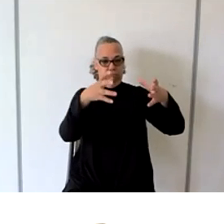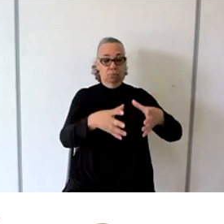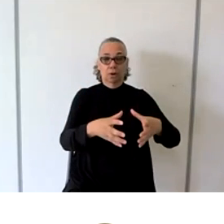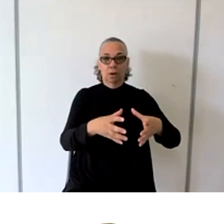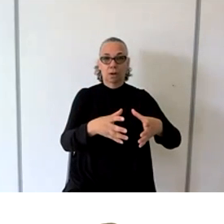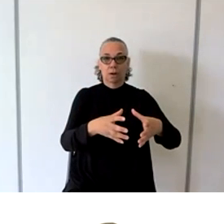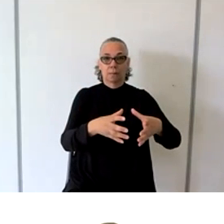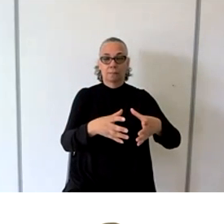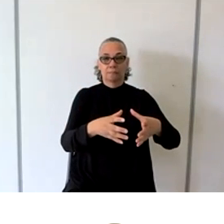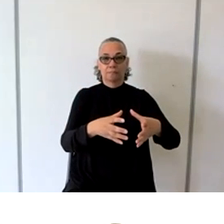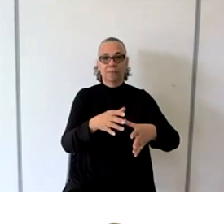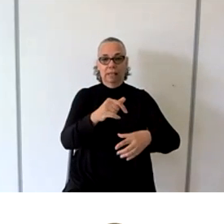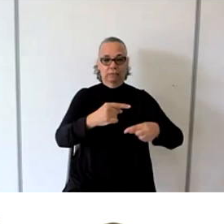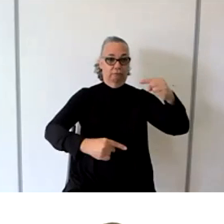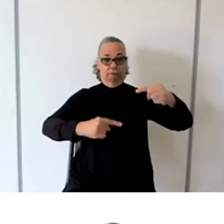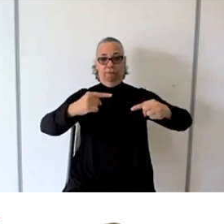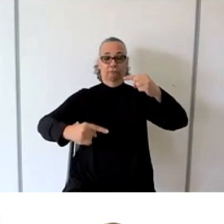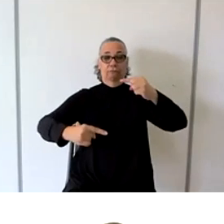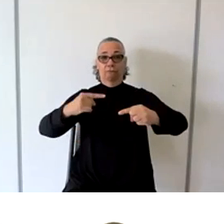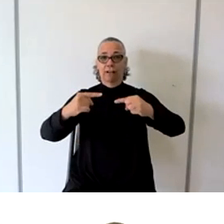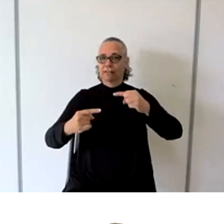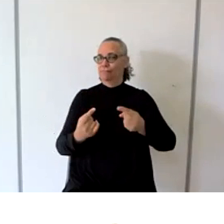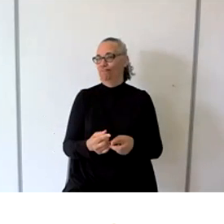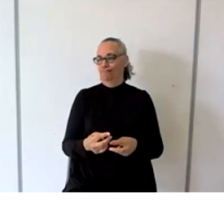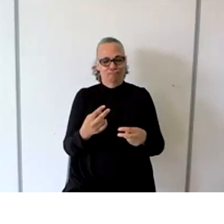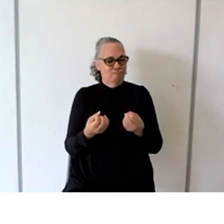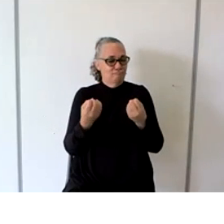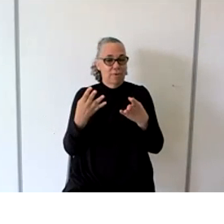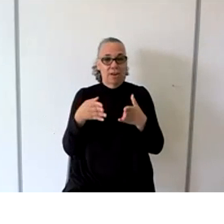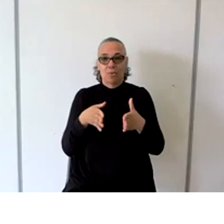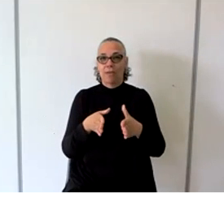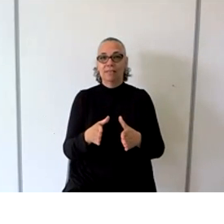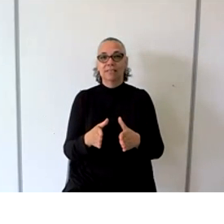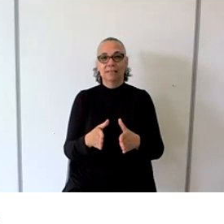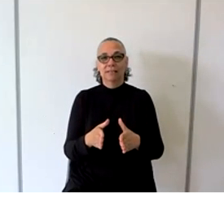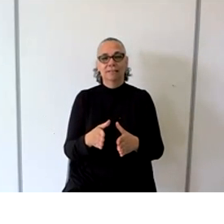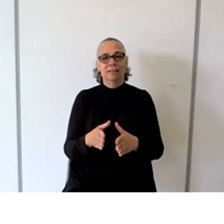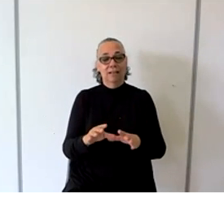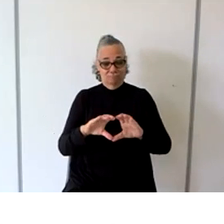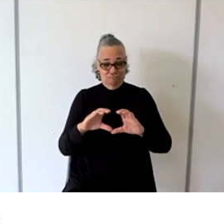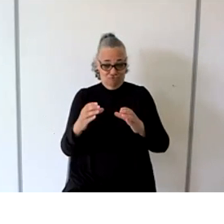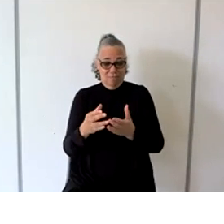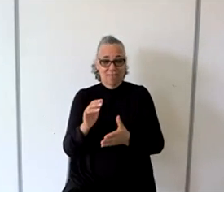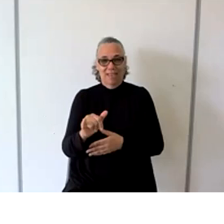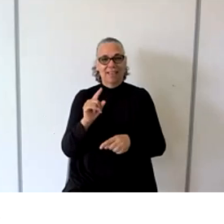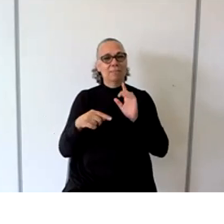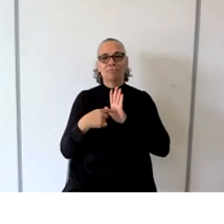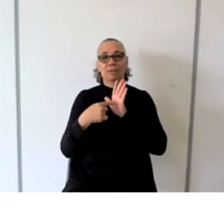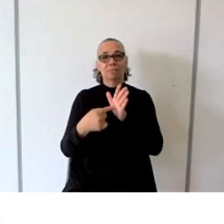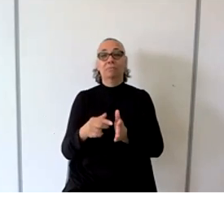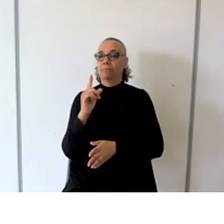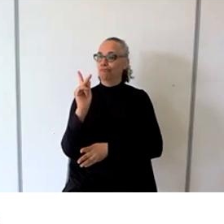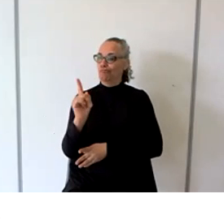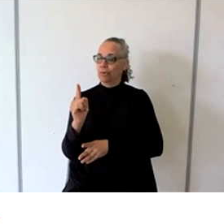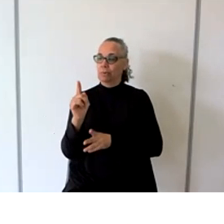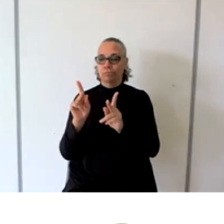is, you know, diverse in so many different ways. And they, you know, a group like that cannot be represented by one person